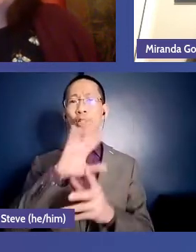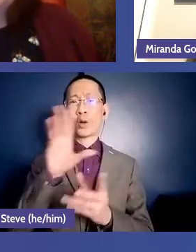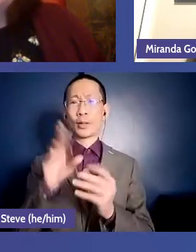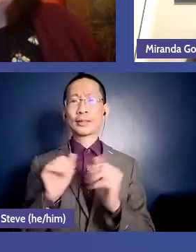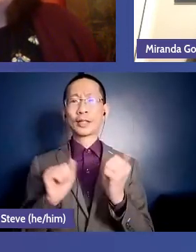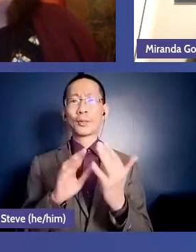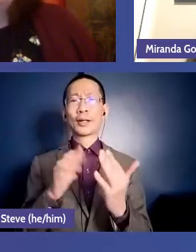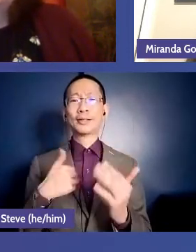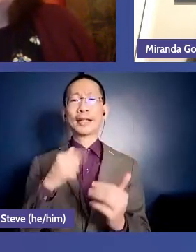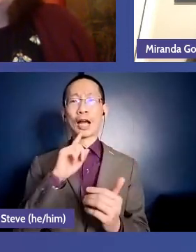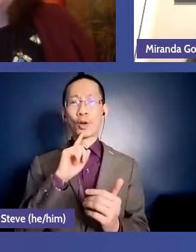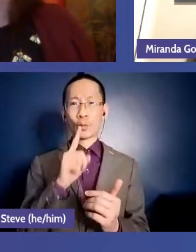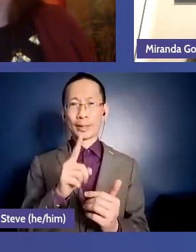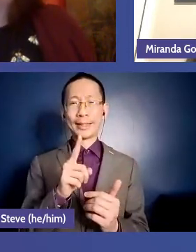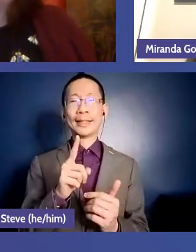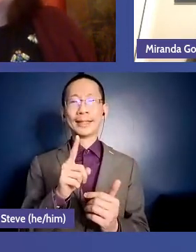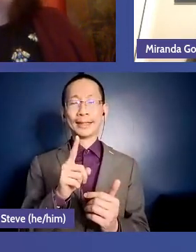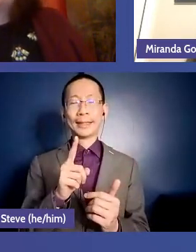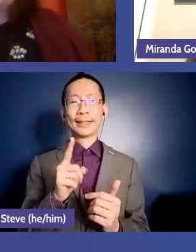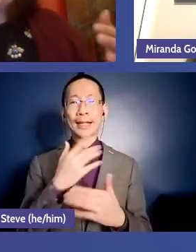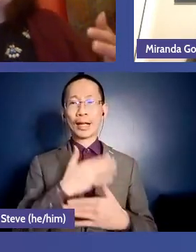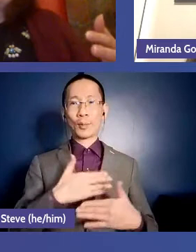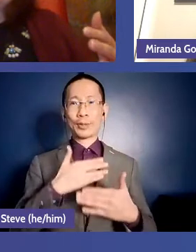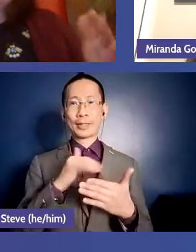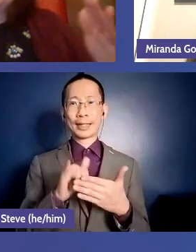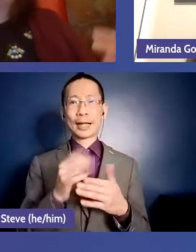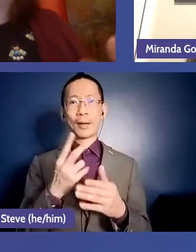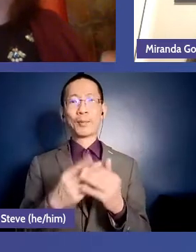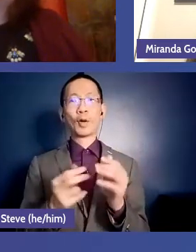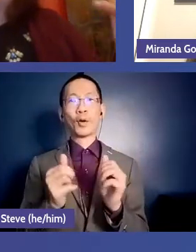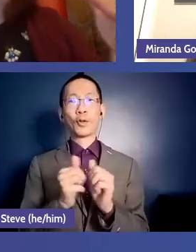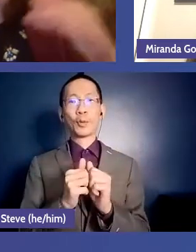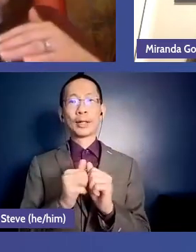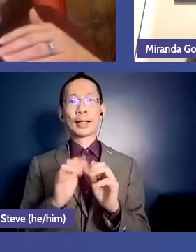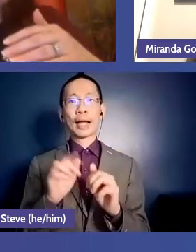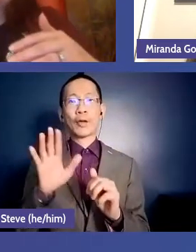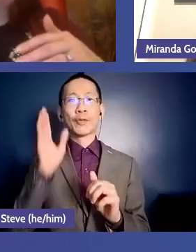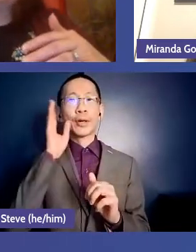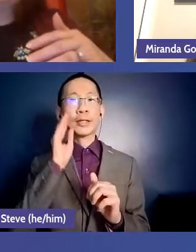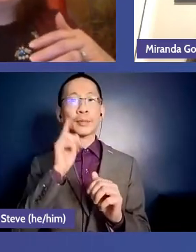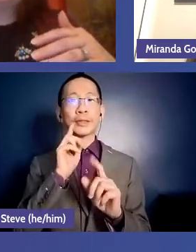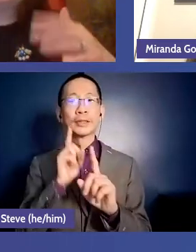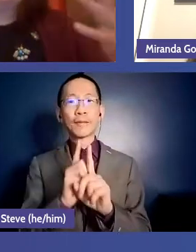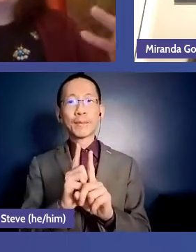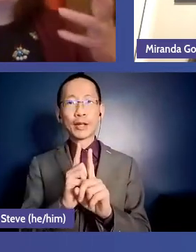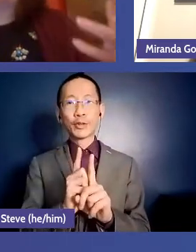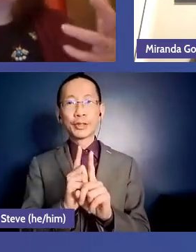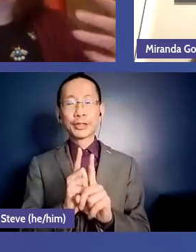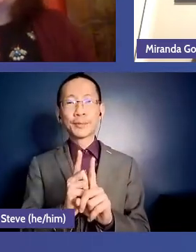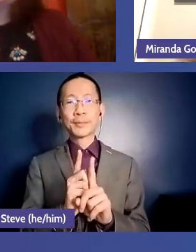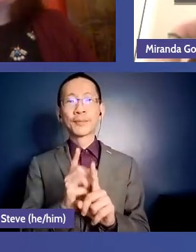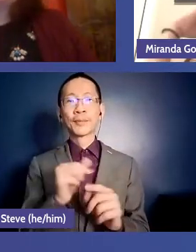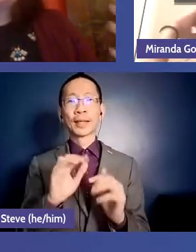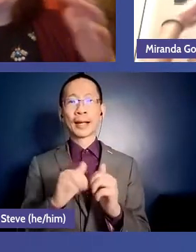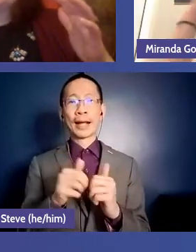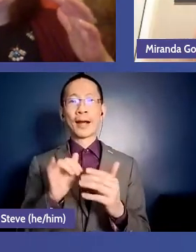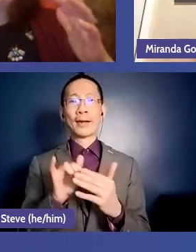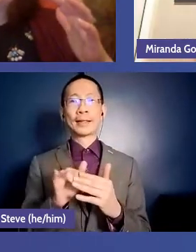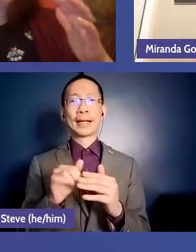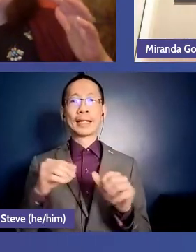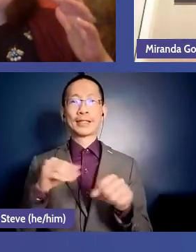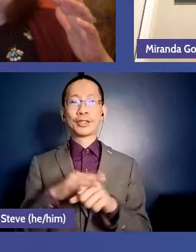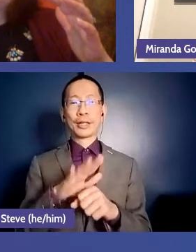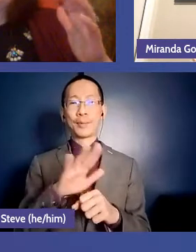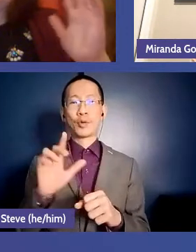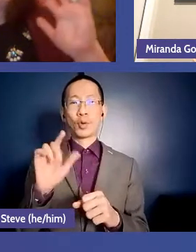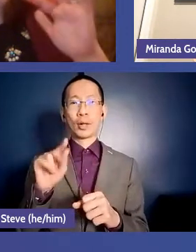which I really appreciate, both in terms of how your experience of mentorship and the way that that has shaped your lens